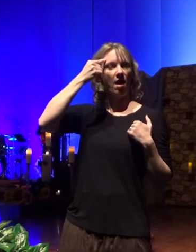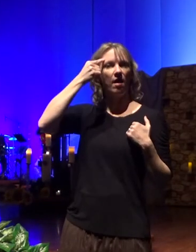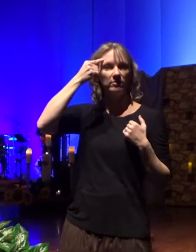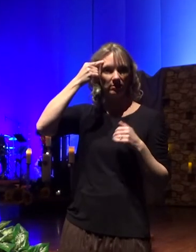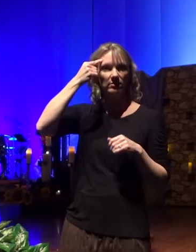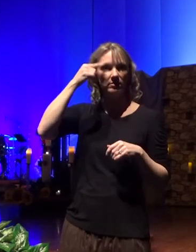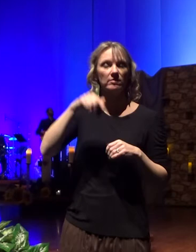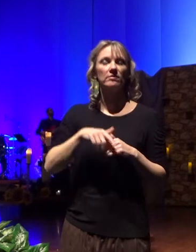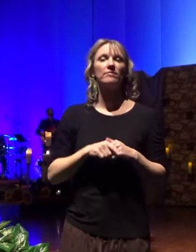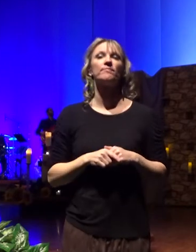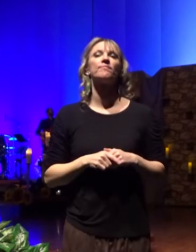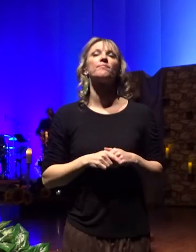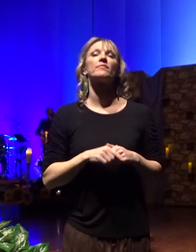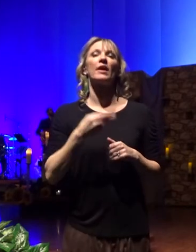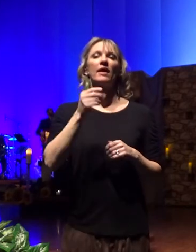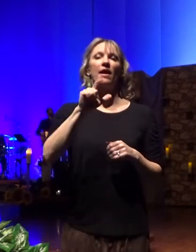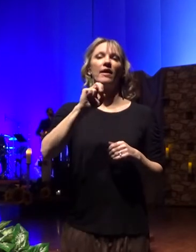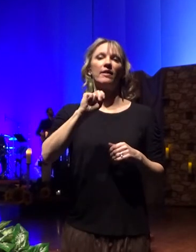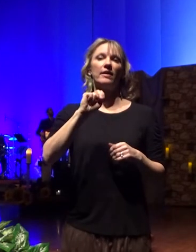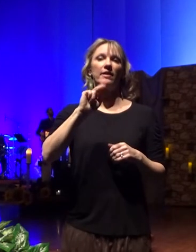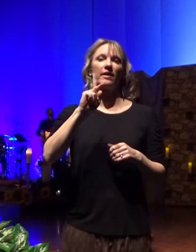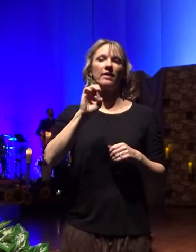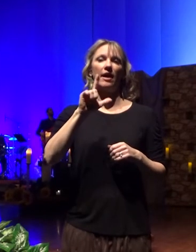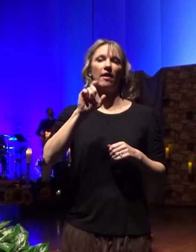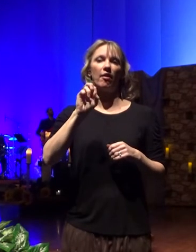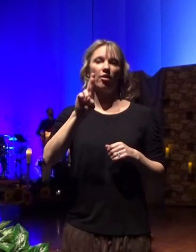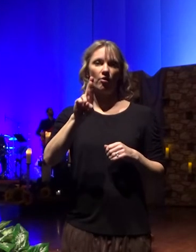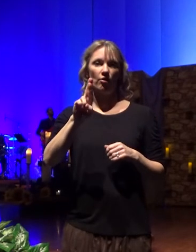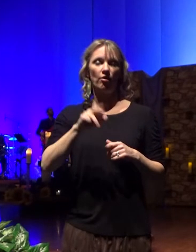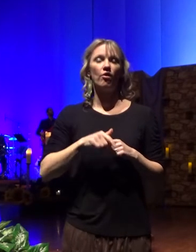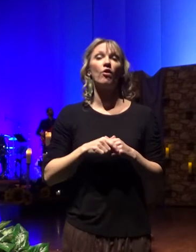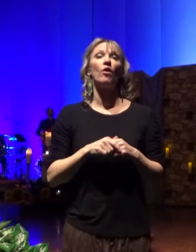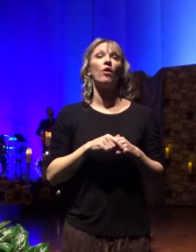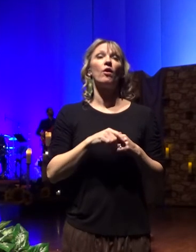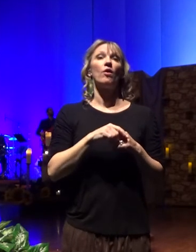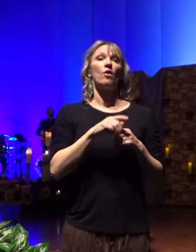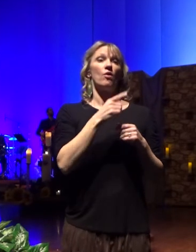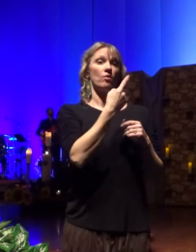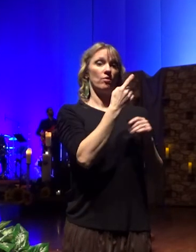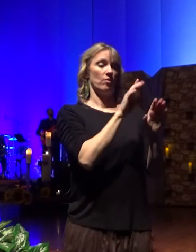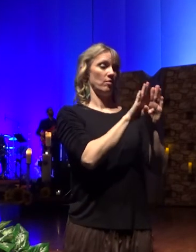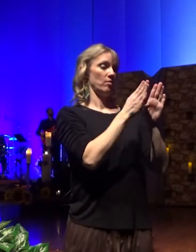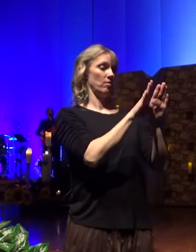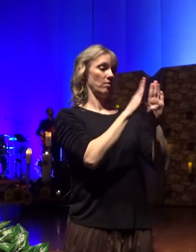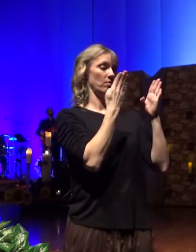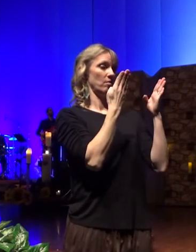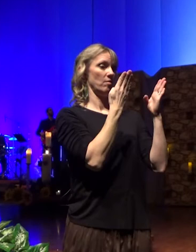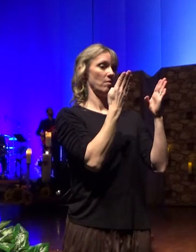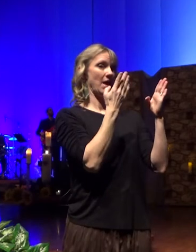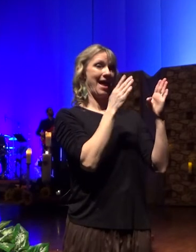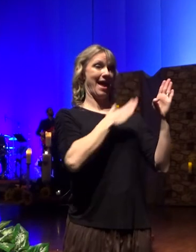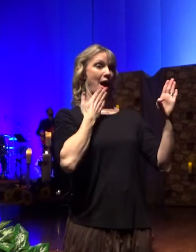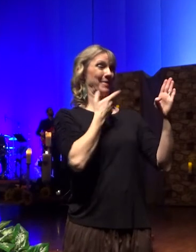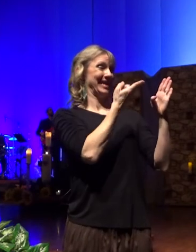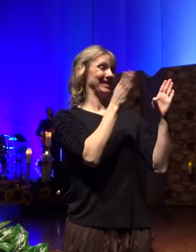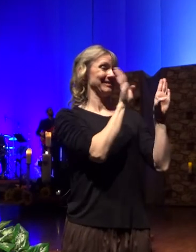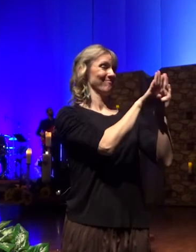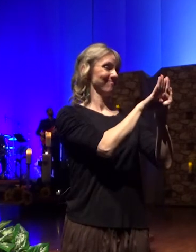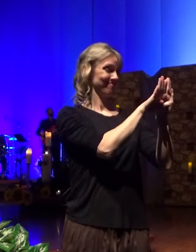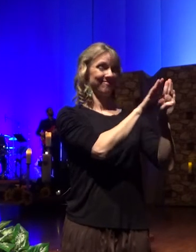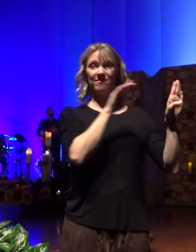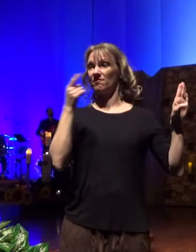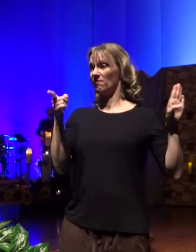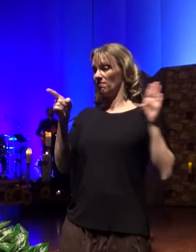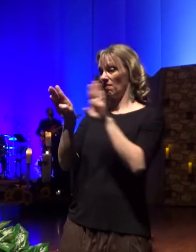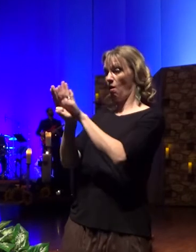you think. And from Helen Keller, when one door of happiness closes, another